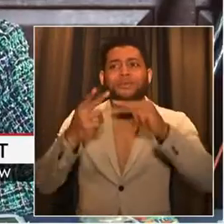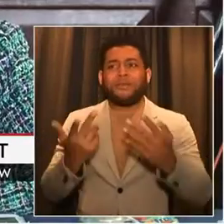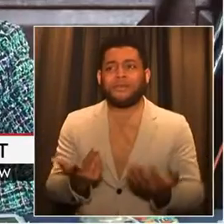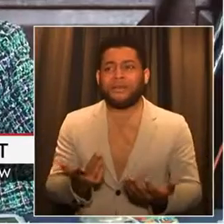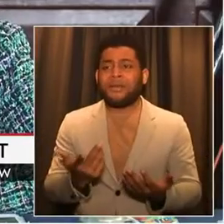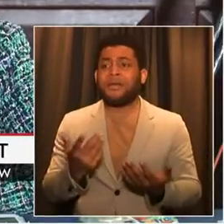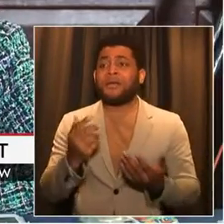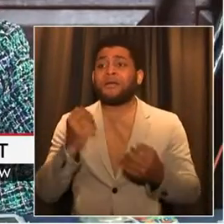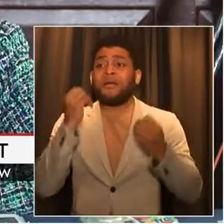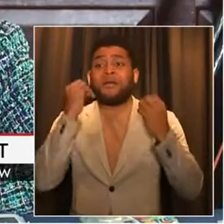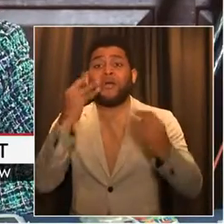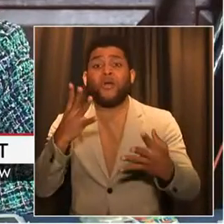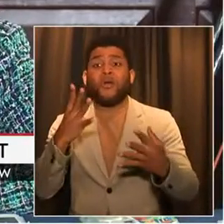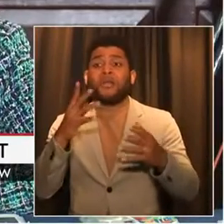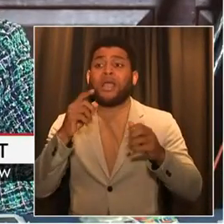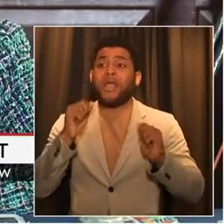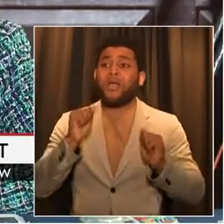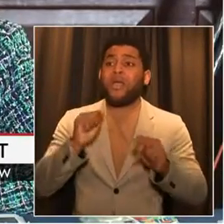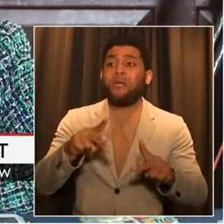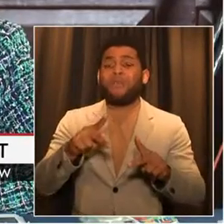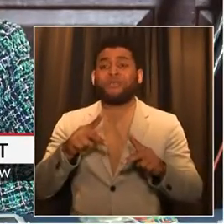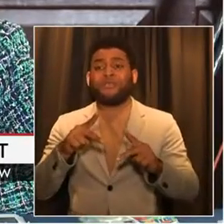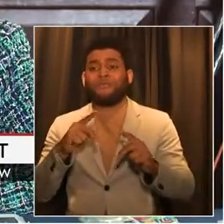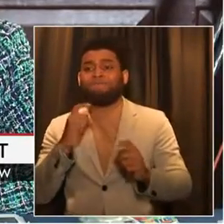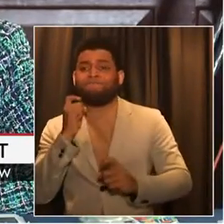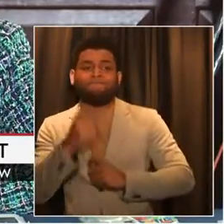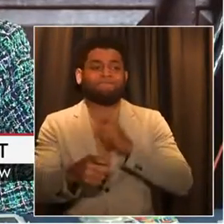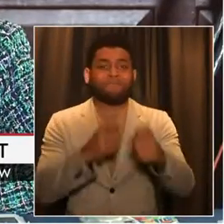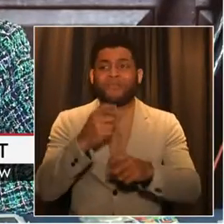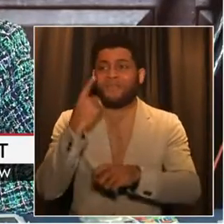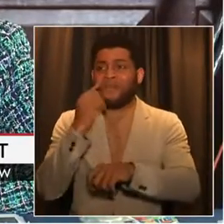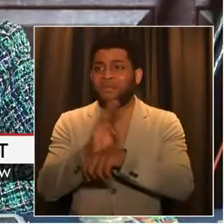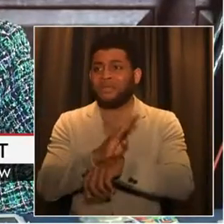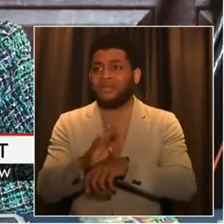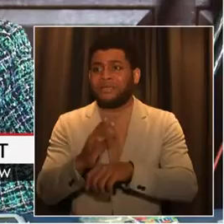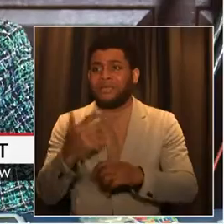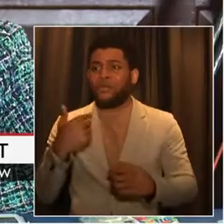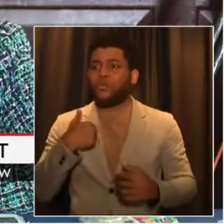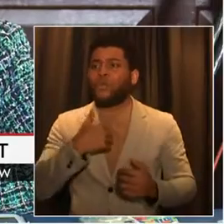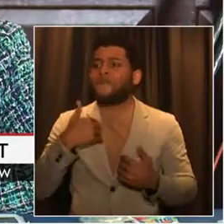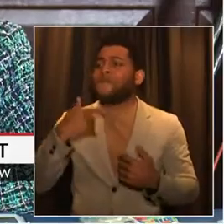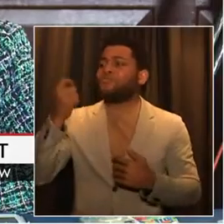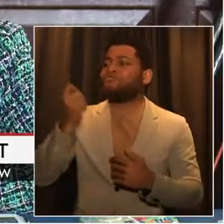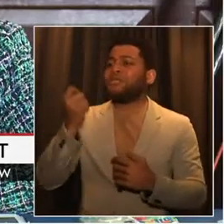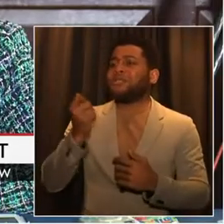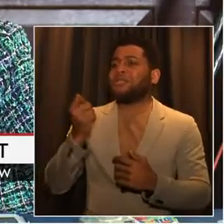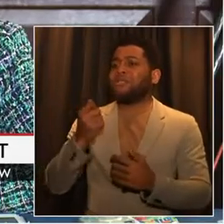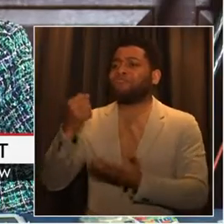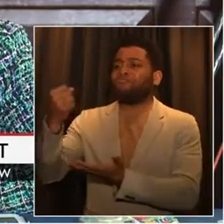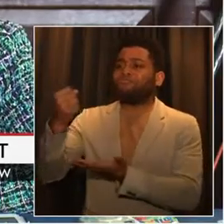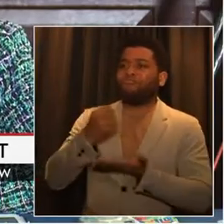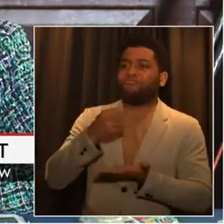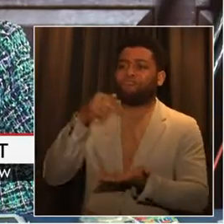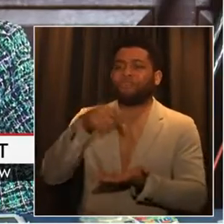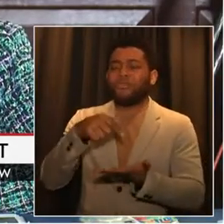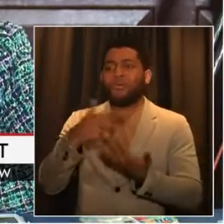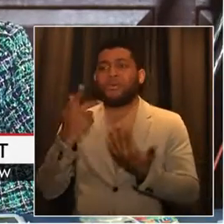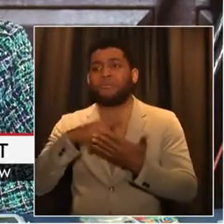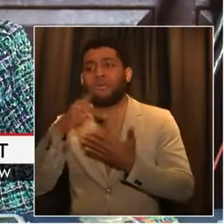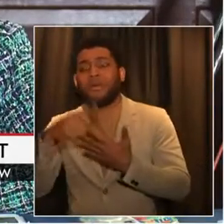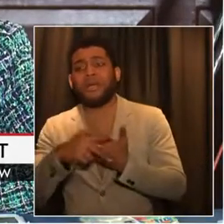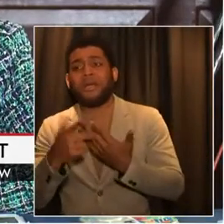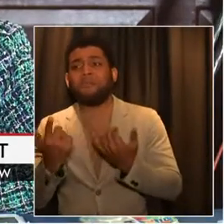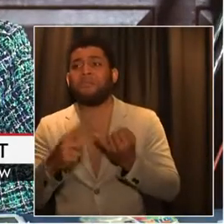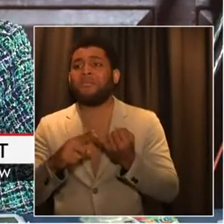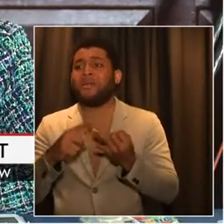of opportunity for those businesses. We've had grant programs as well as technical assistance programs, as well as